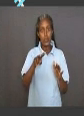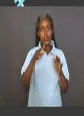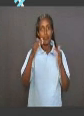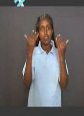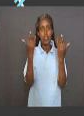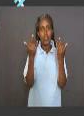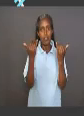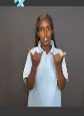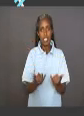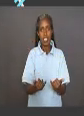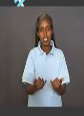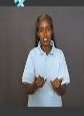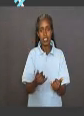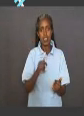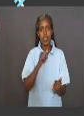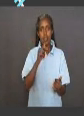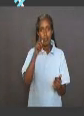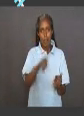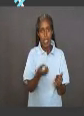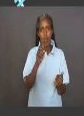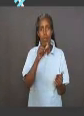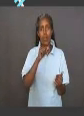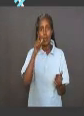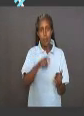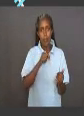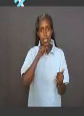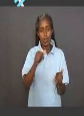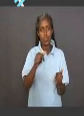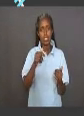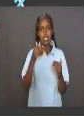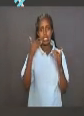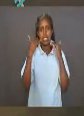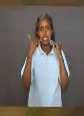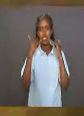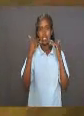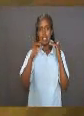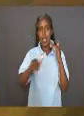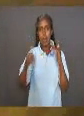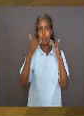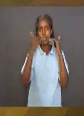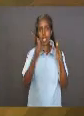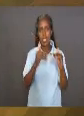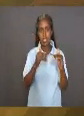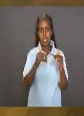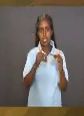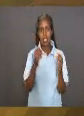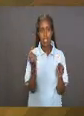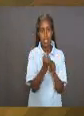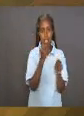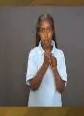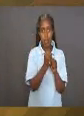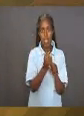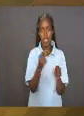figures may or may not be the same size. Let us apply